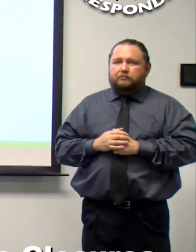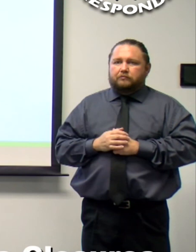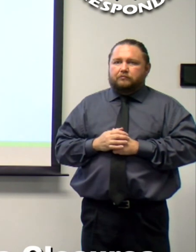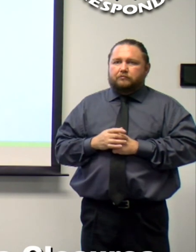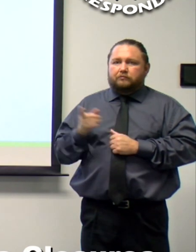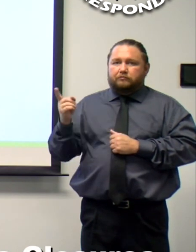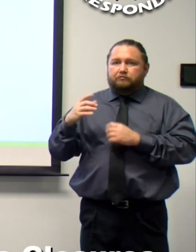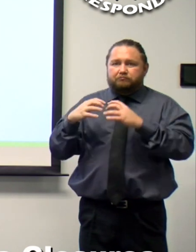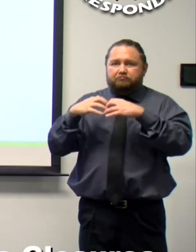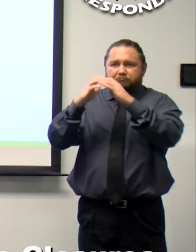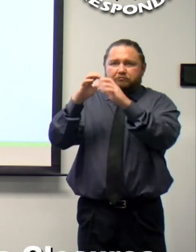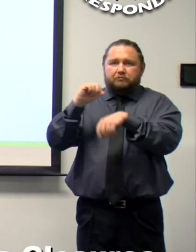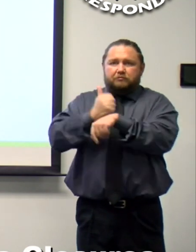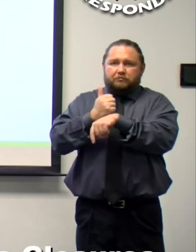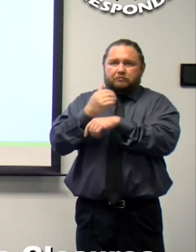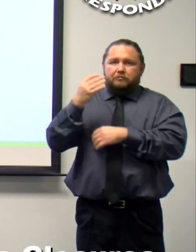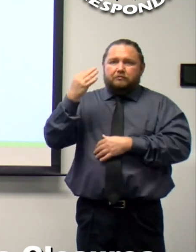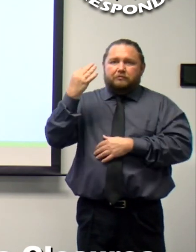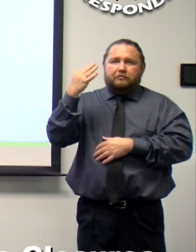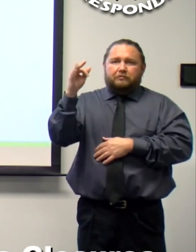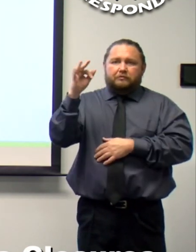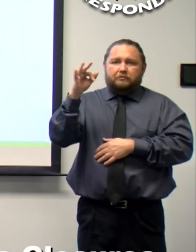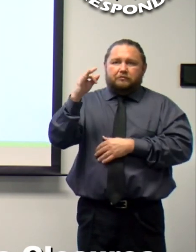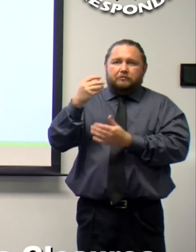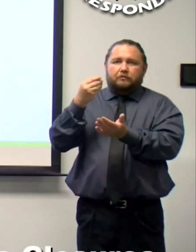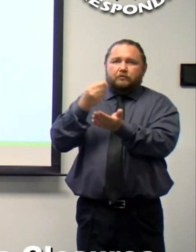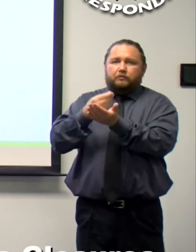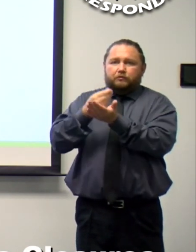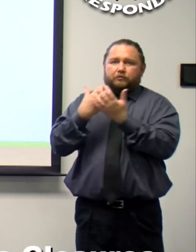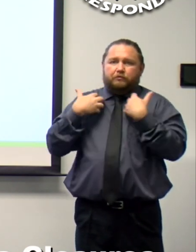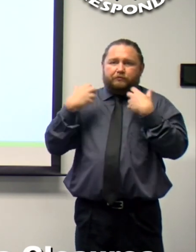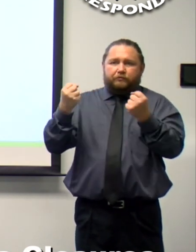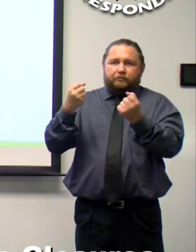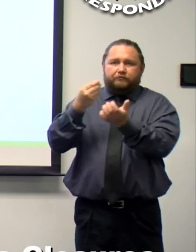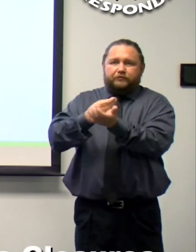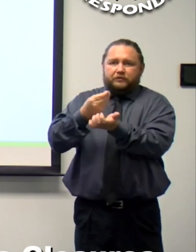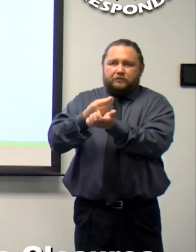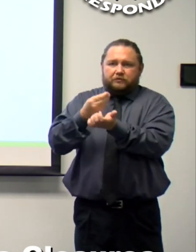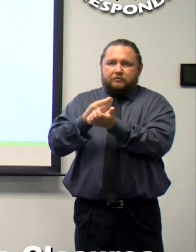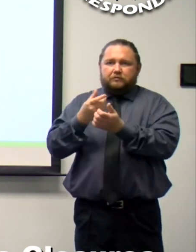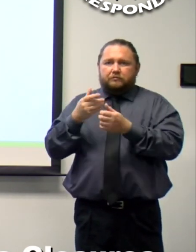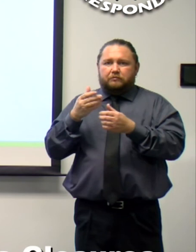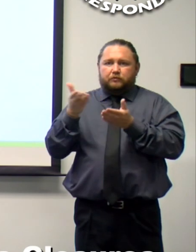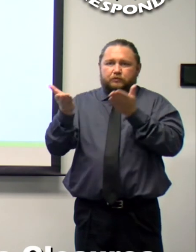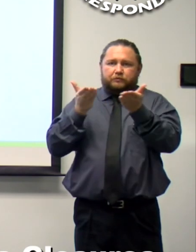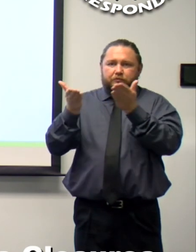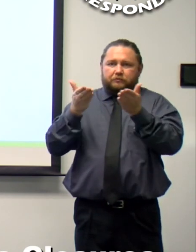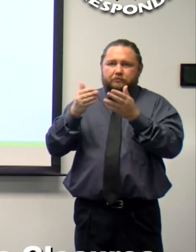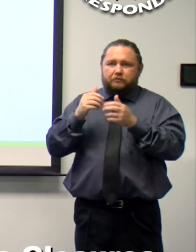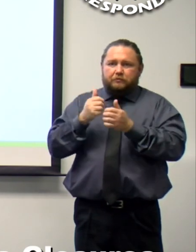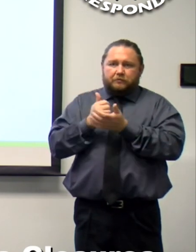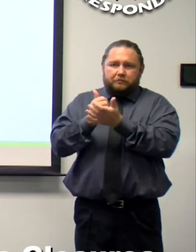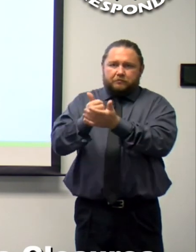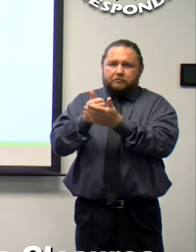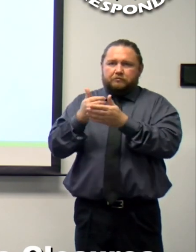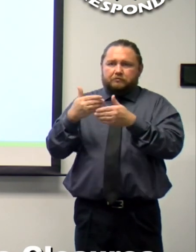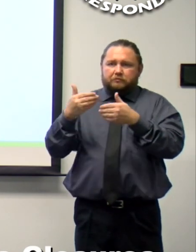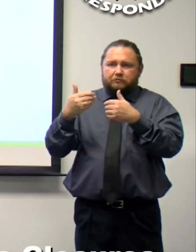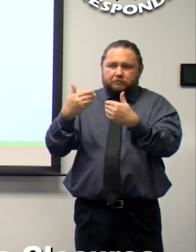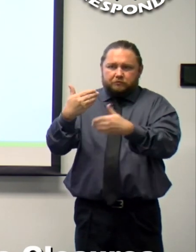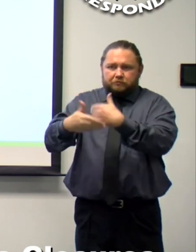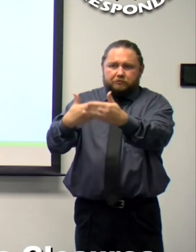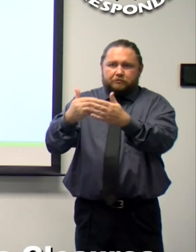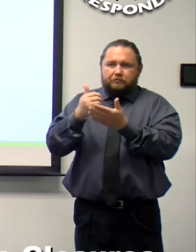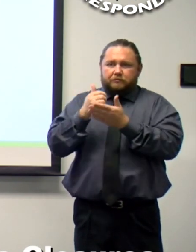our businesses to help them stay on their feet during this troubled times. So we will be working hard not only to